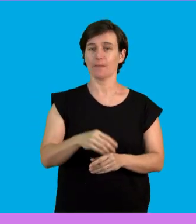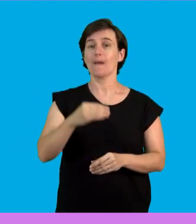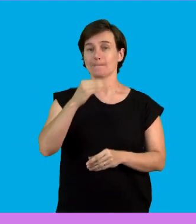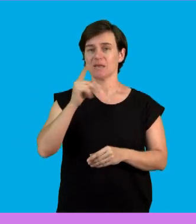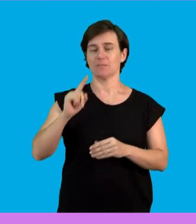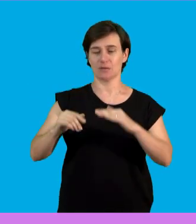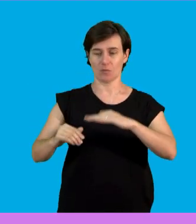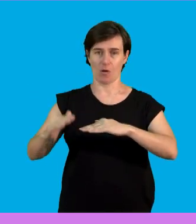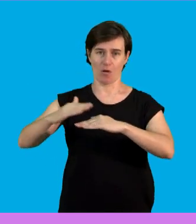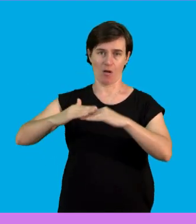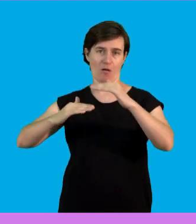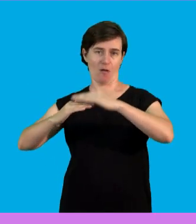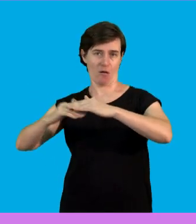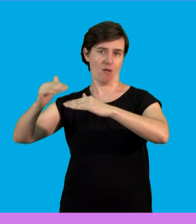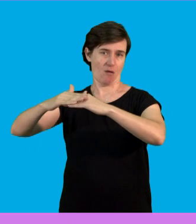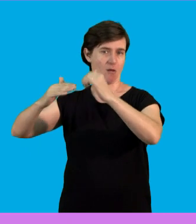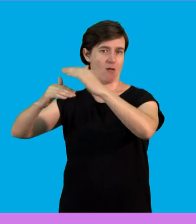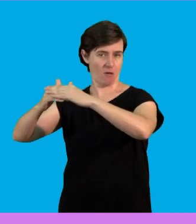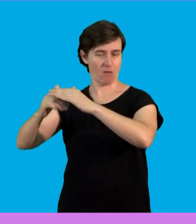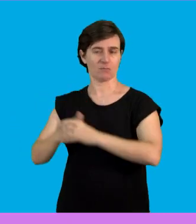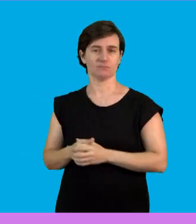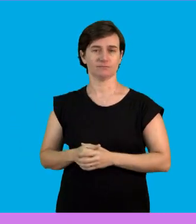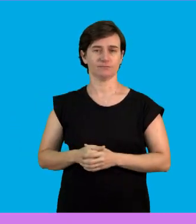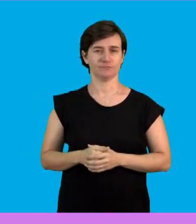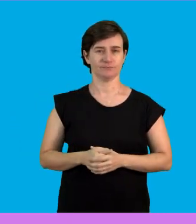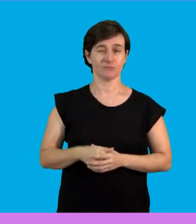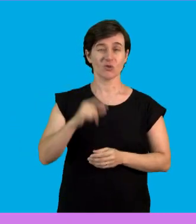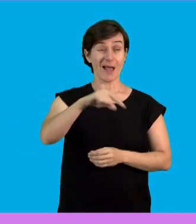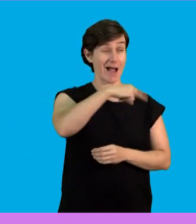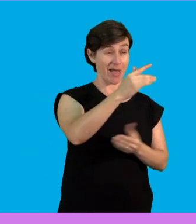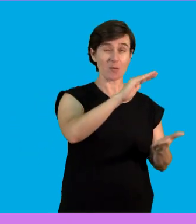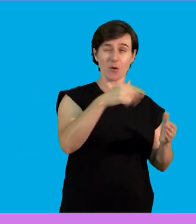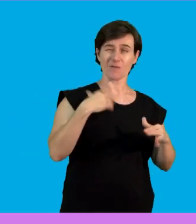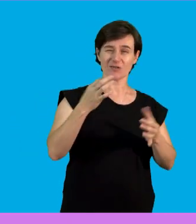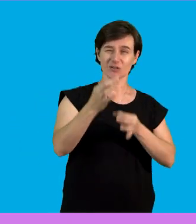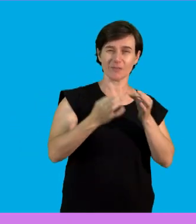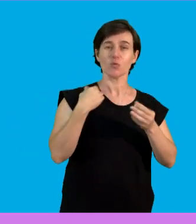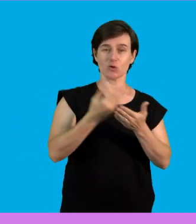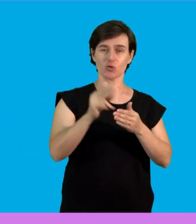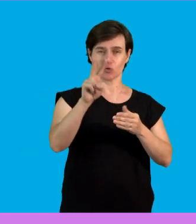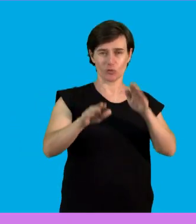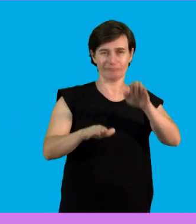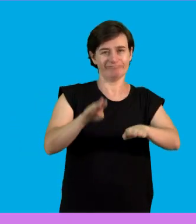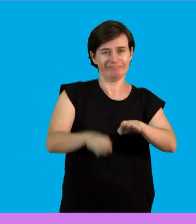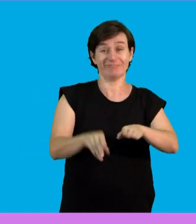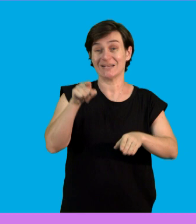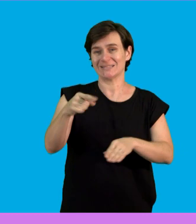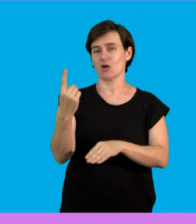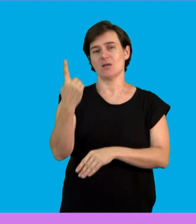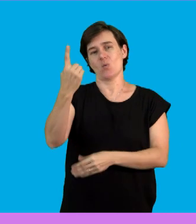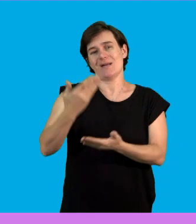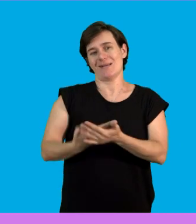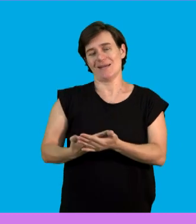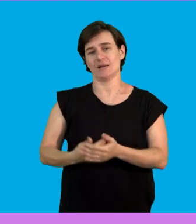on top of the other, instead of the other box where we had 2 next to one another. So